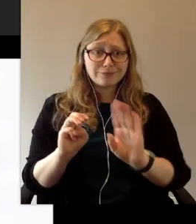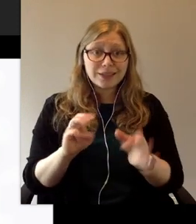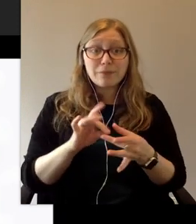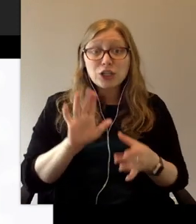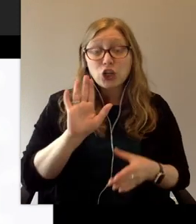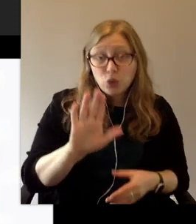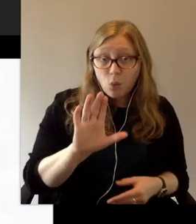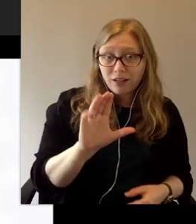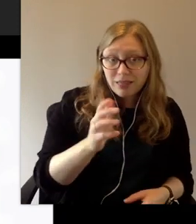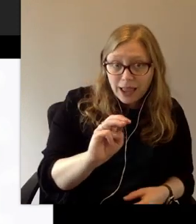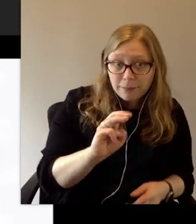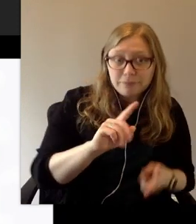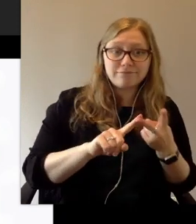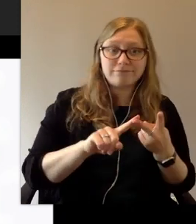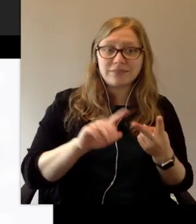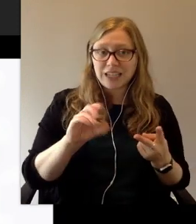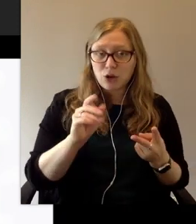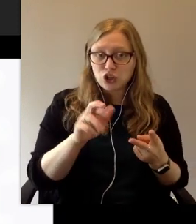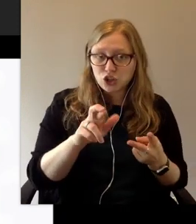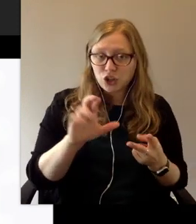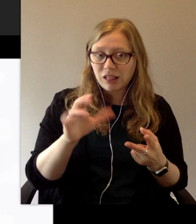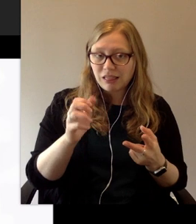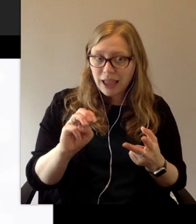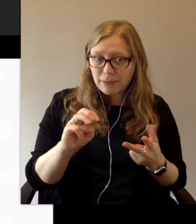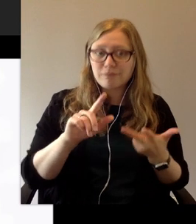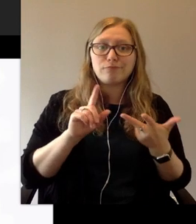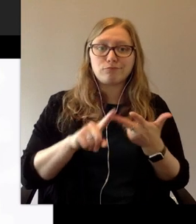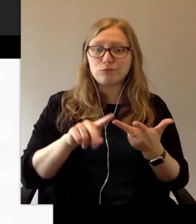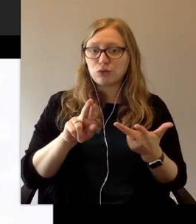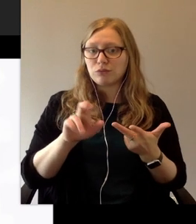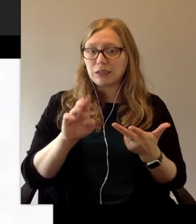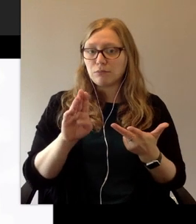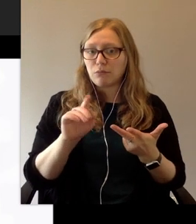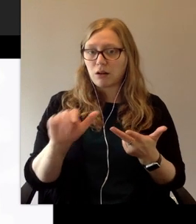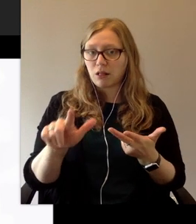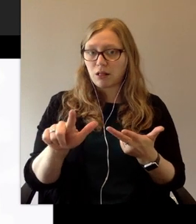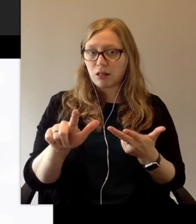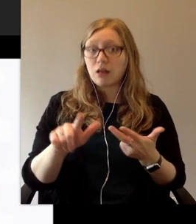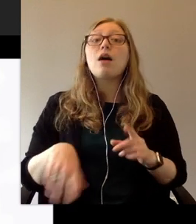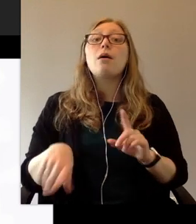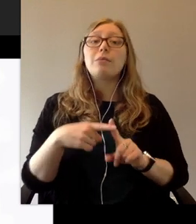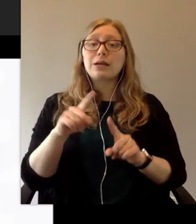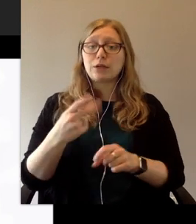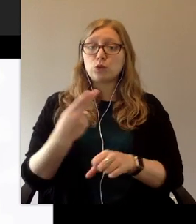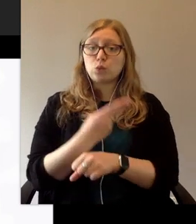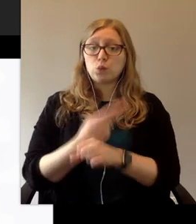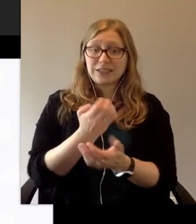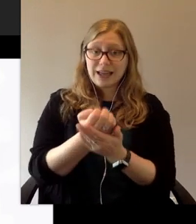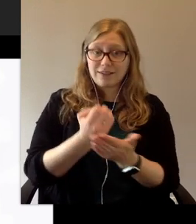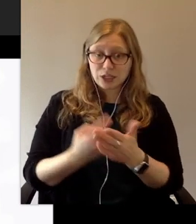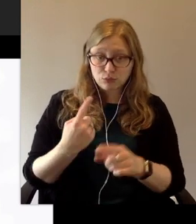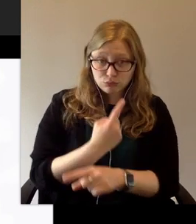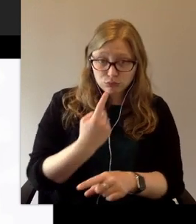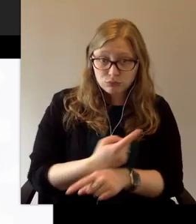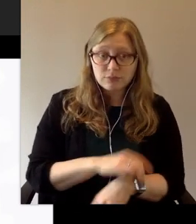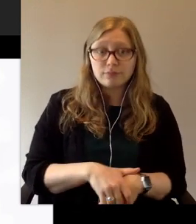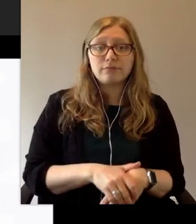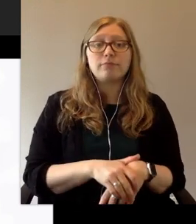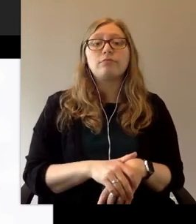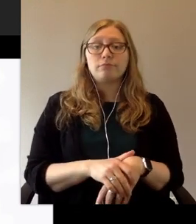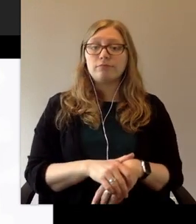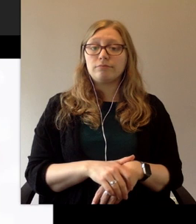rebuttal. And that you use evidence correctly. So you use evidence for the correct claims or counterclaims.